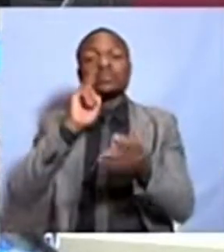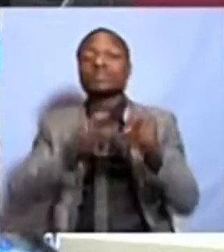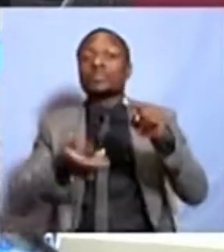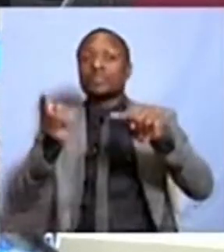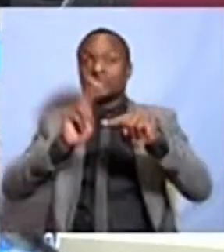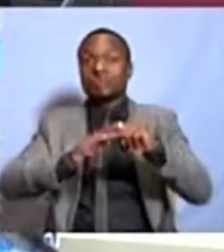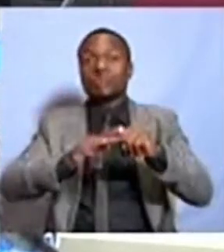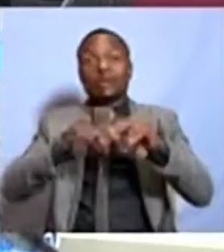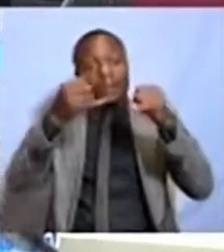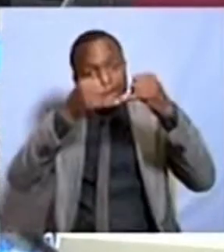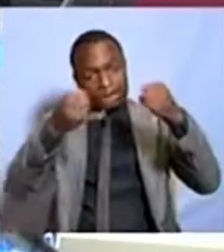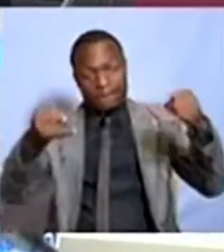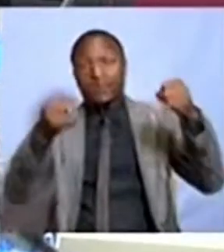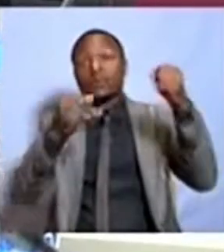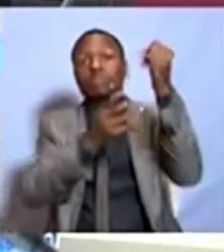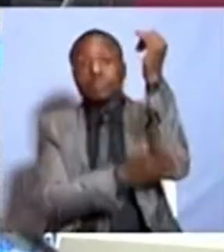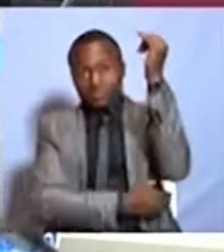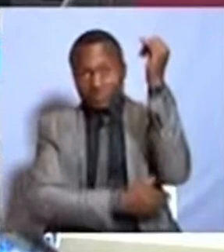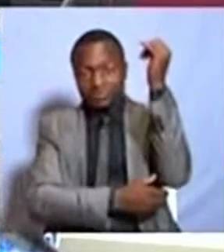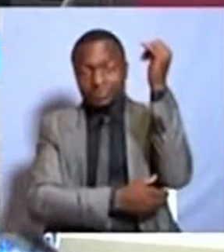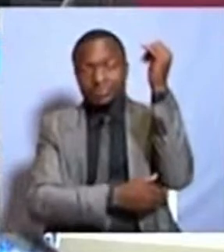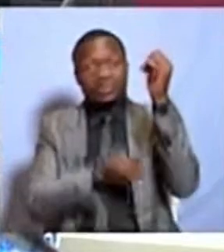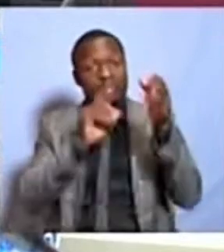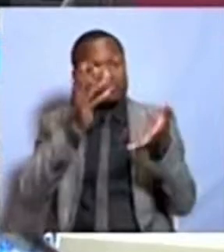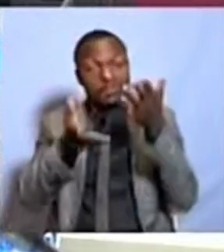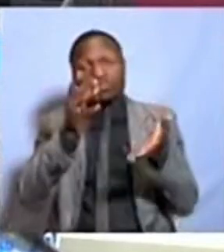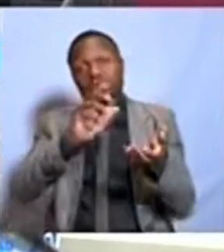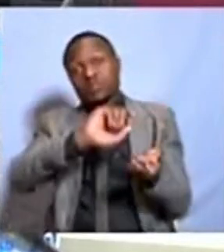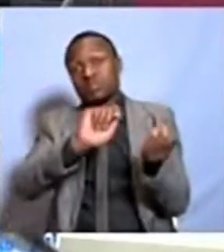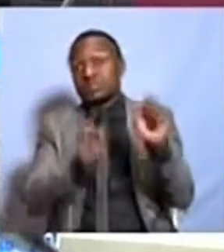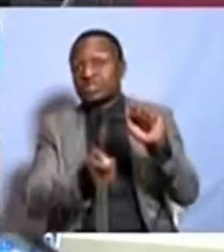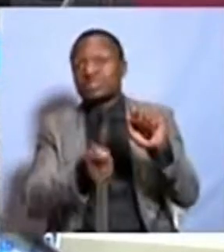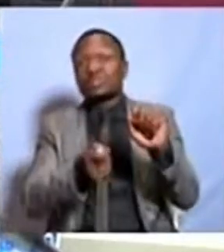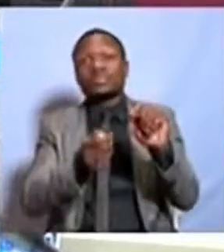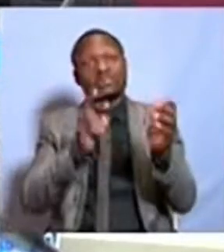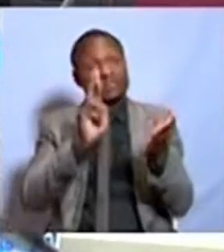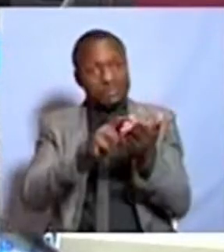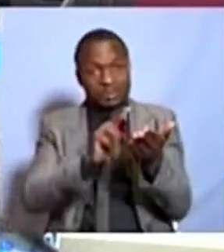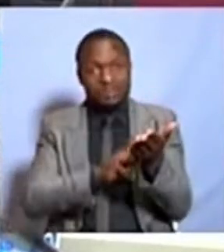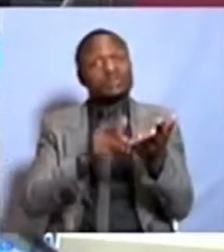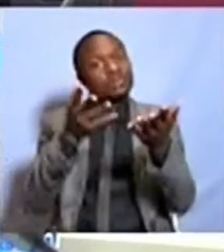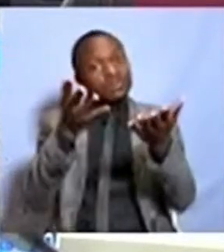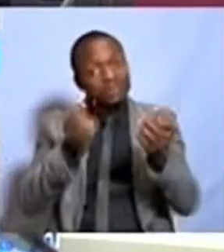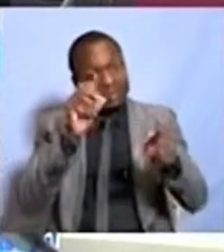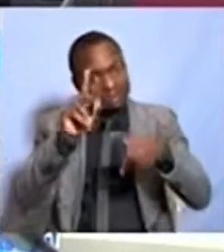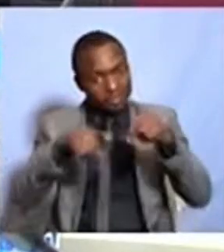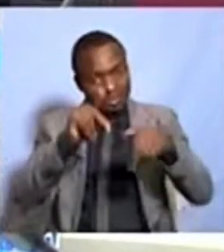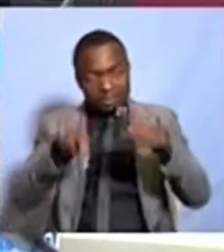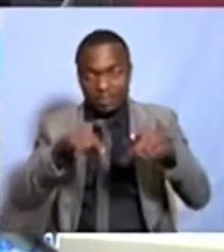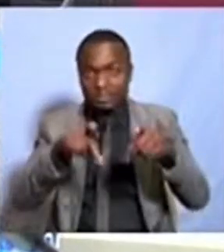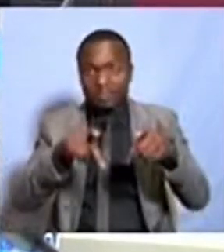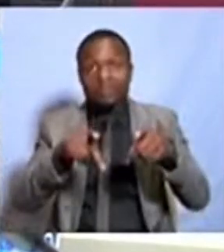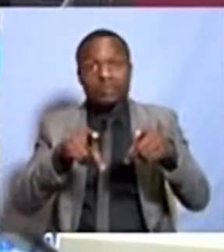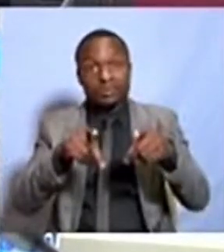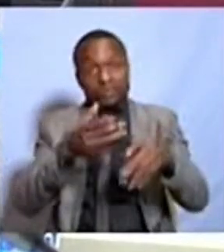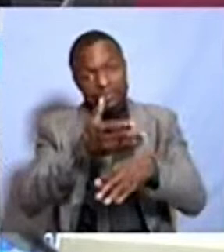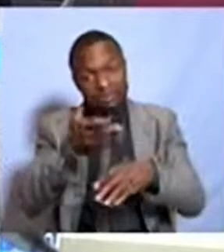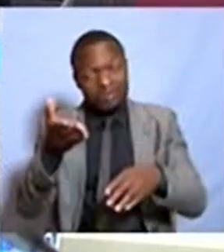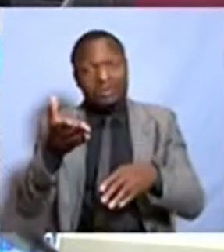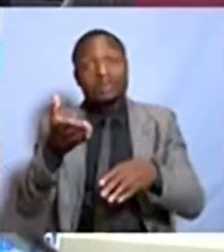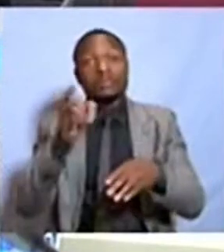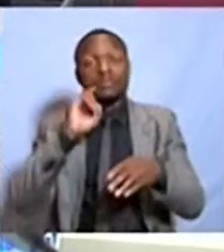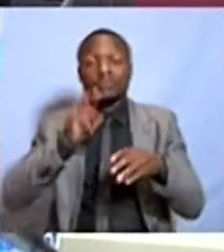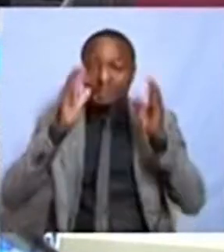the poverty line, unless we change our guidelines for social cash transfer to say that we want people to be more innovative, because as it